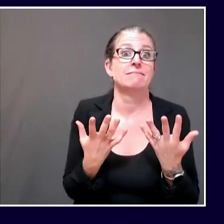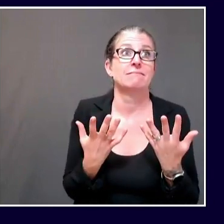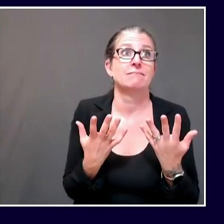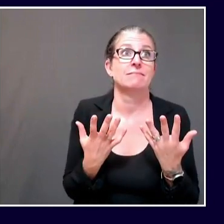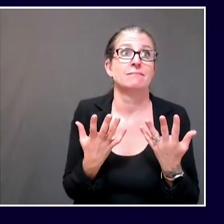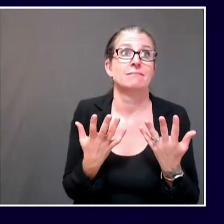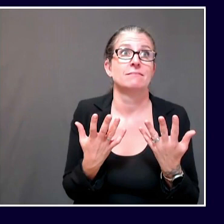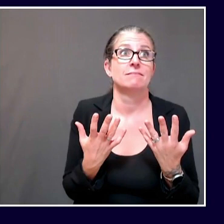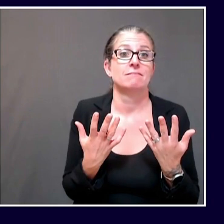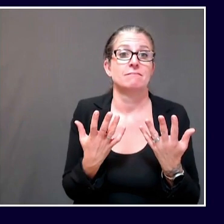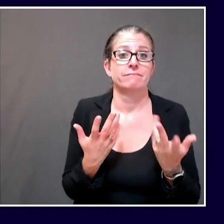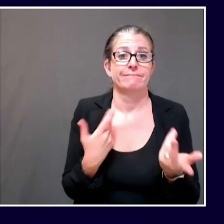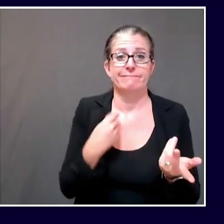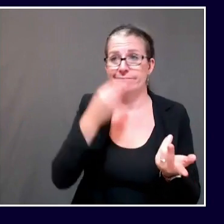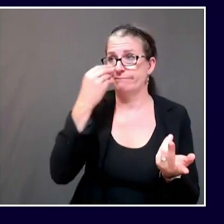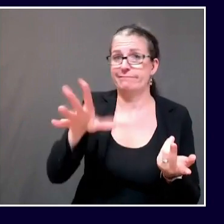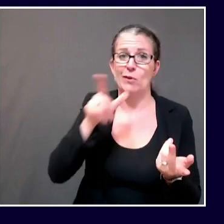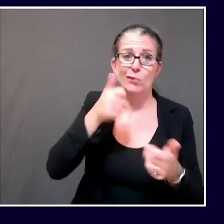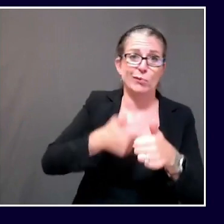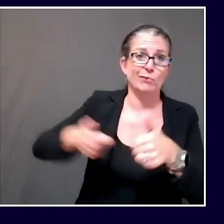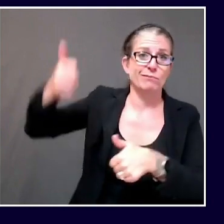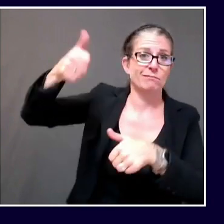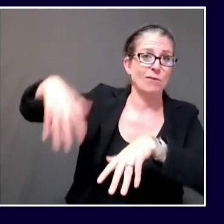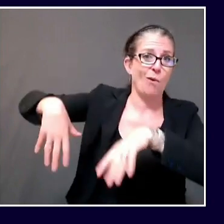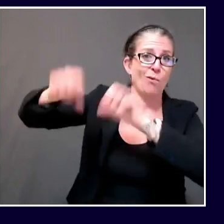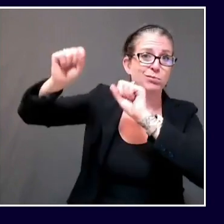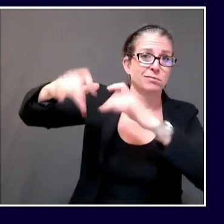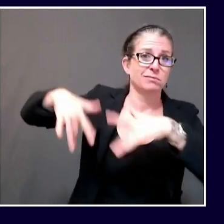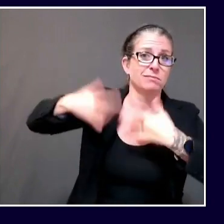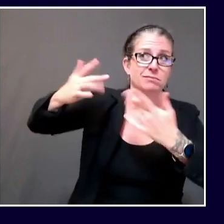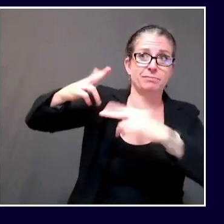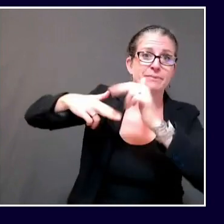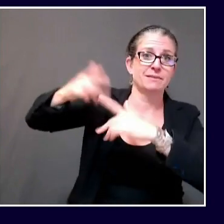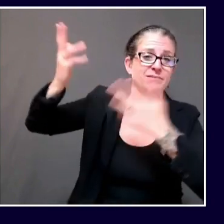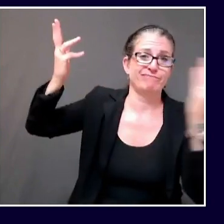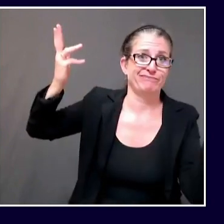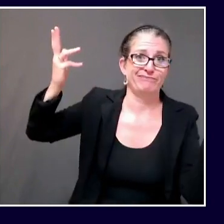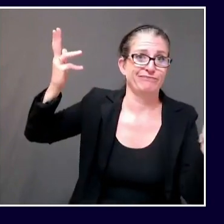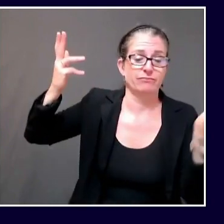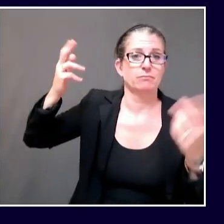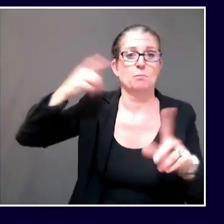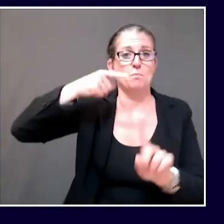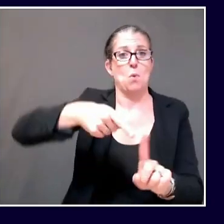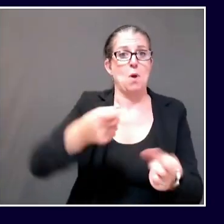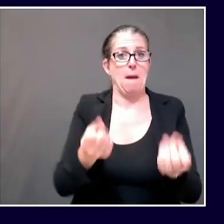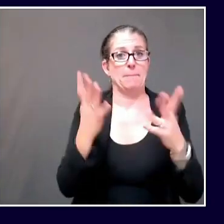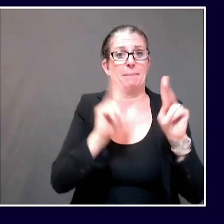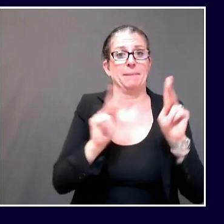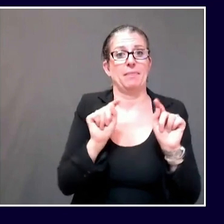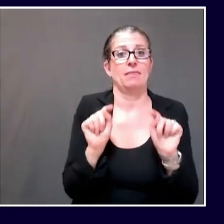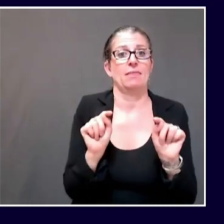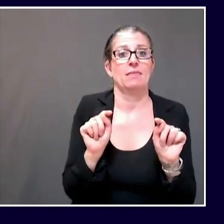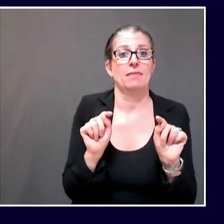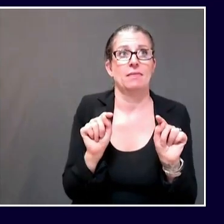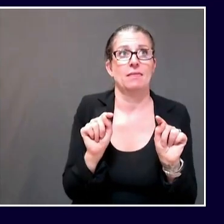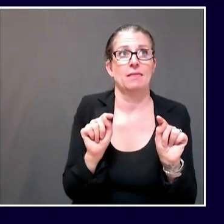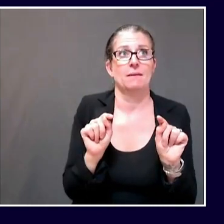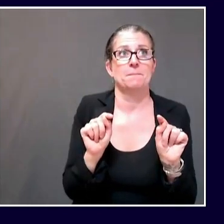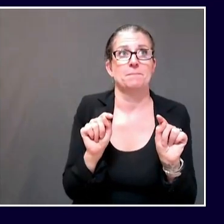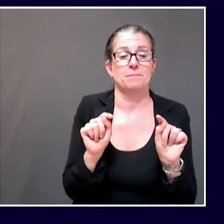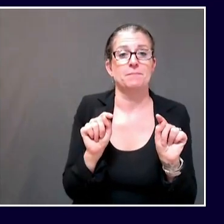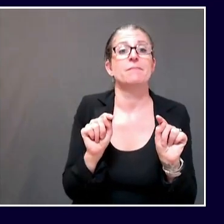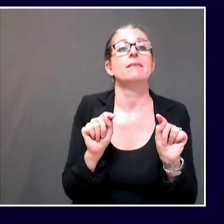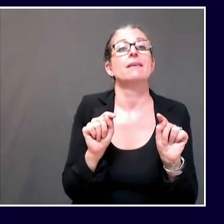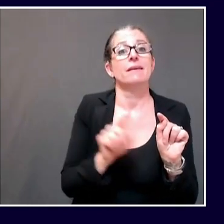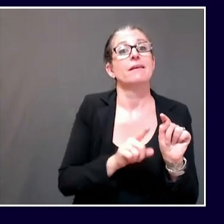are important members of the community and have a lot of folks who are relying upon them for best practices. In this